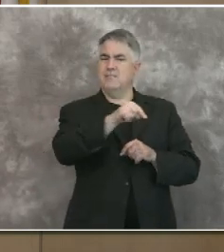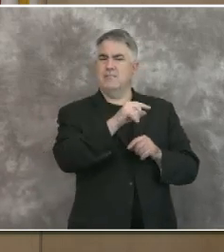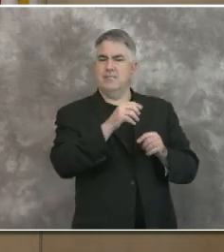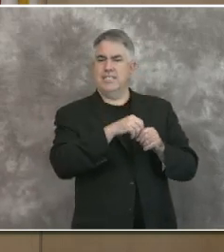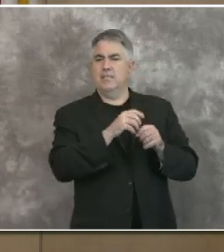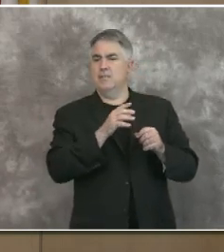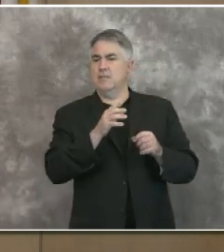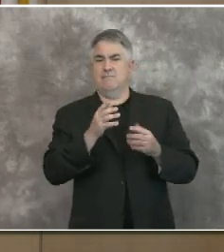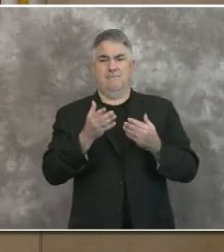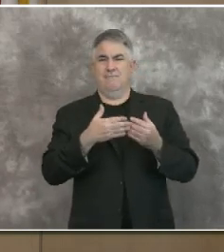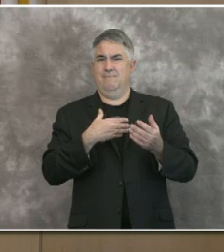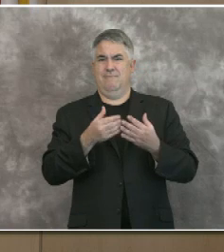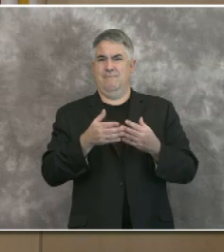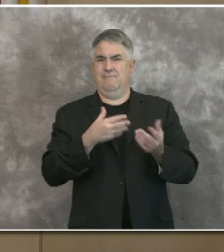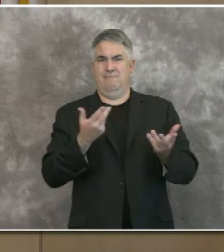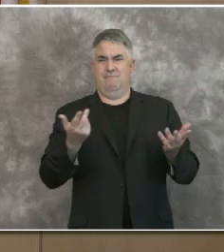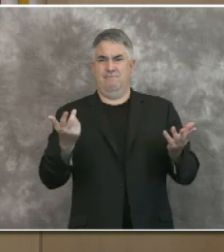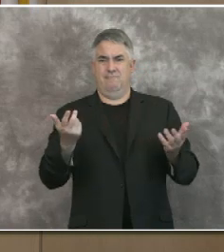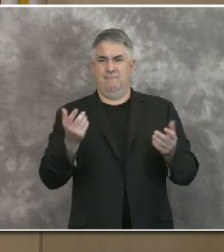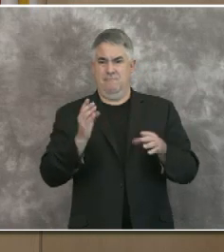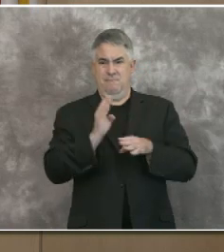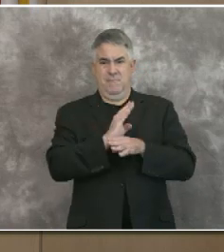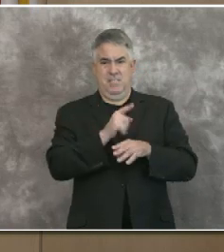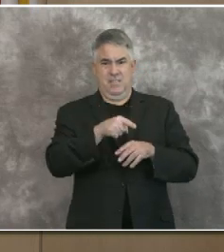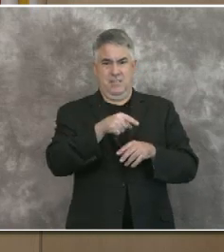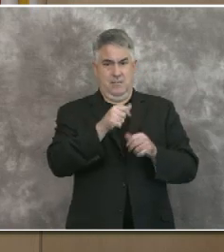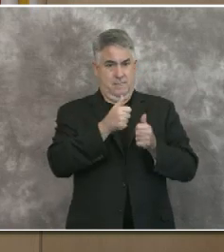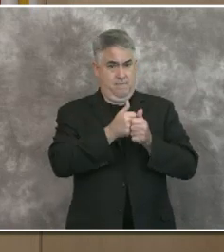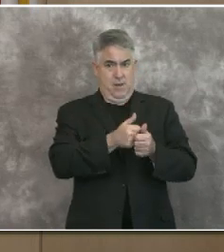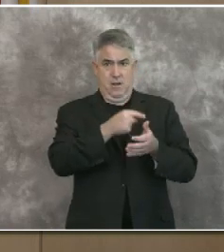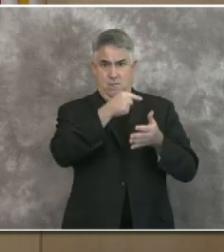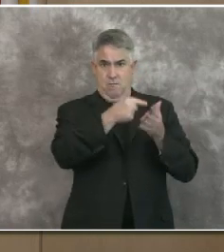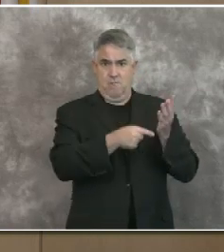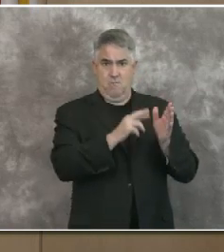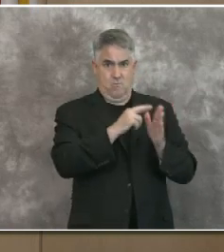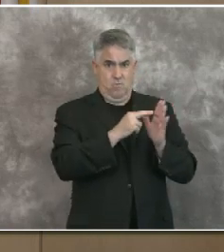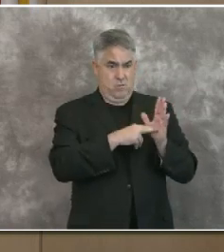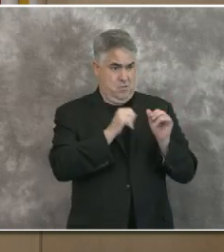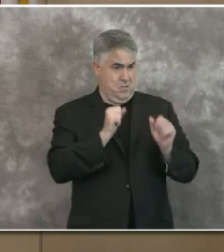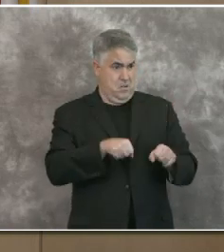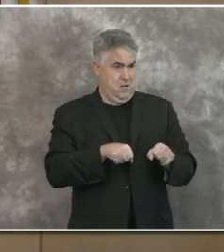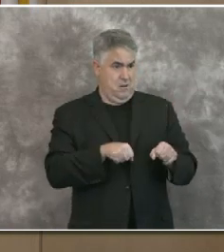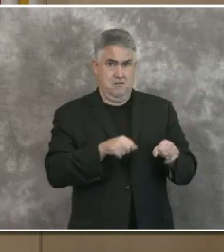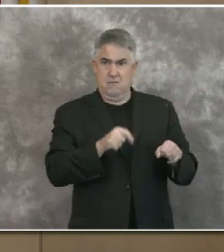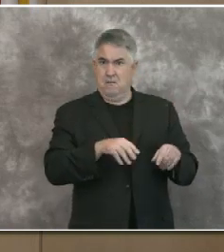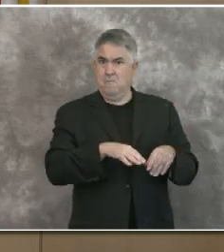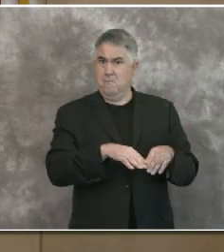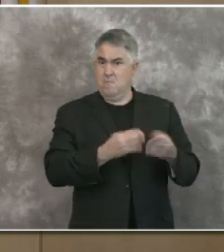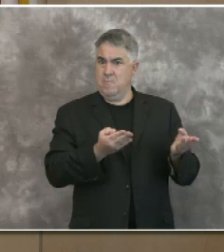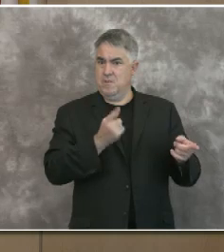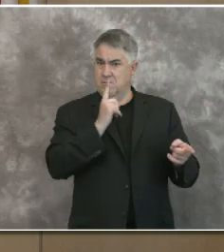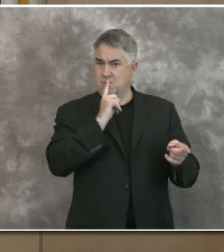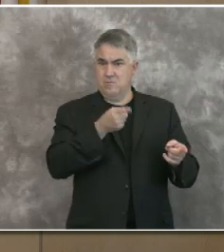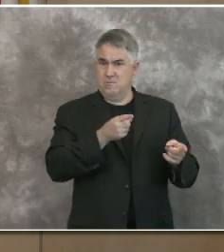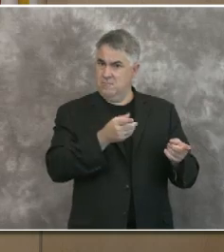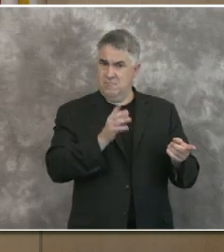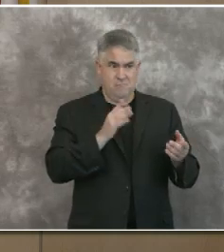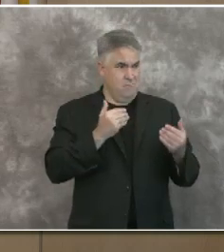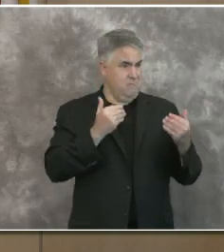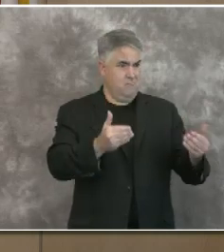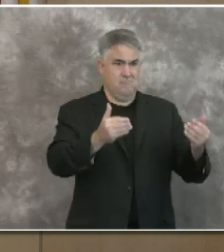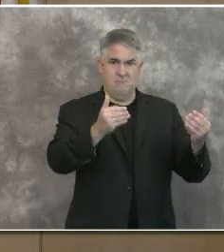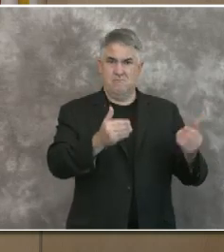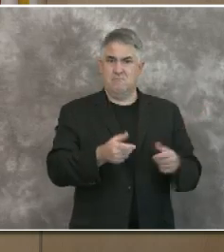Whatever business qualifies based on the categories that we've announced, opens up. So there is